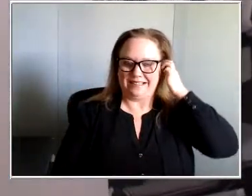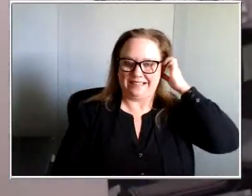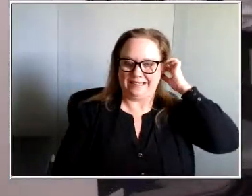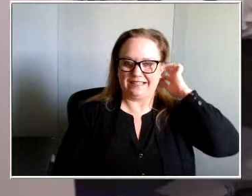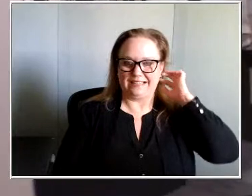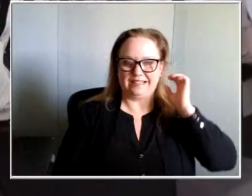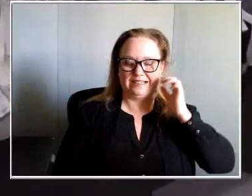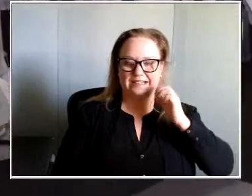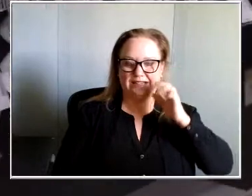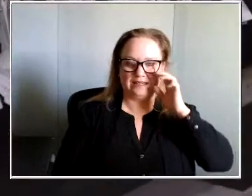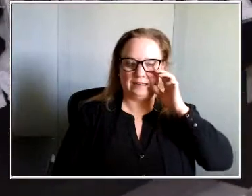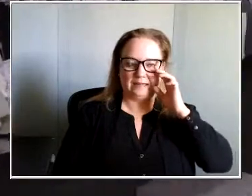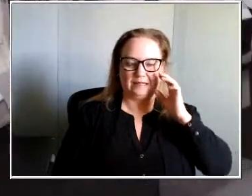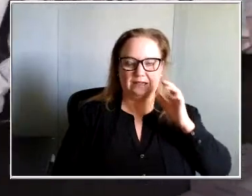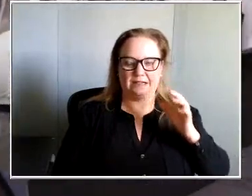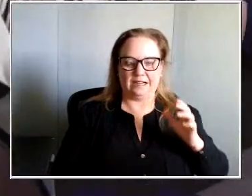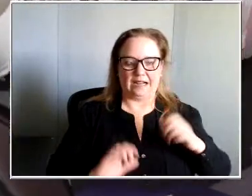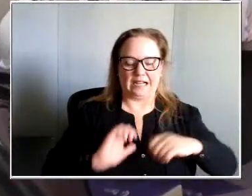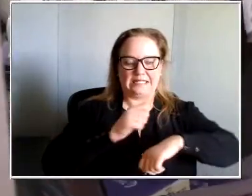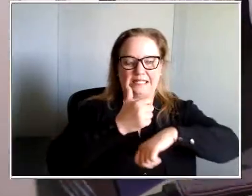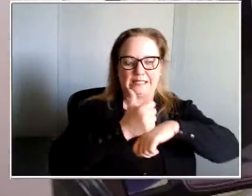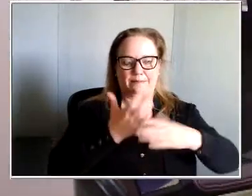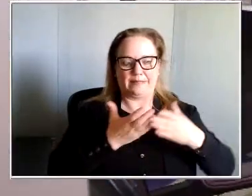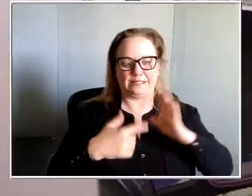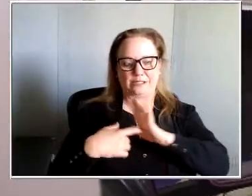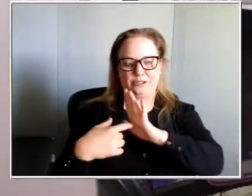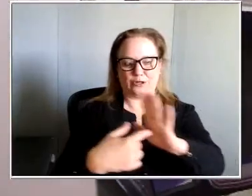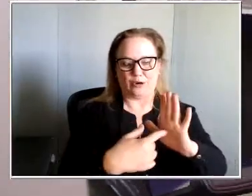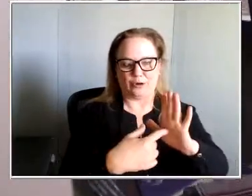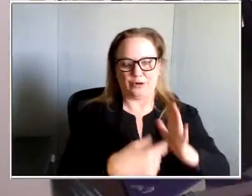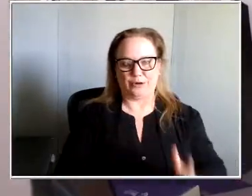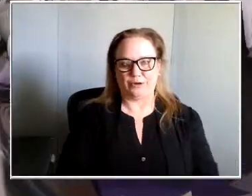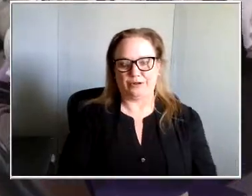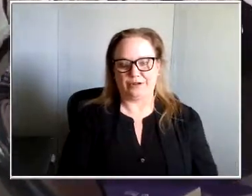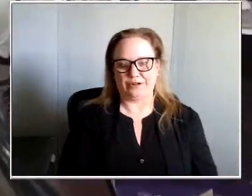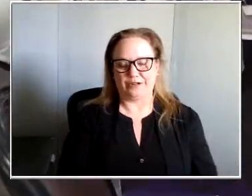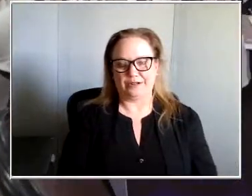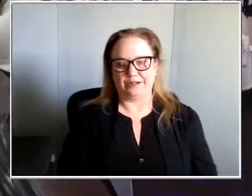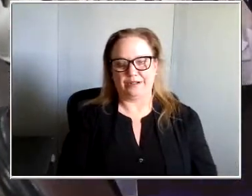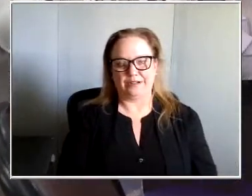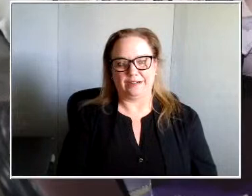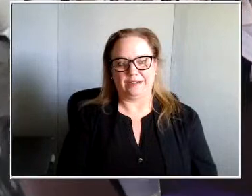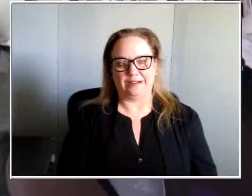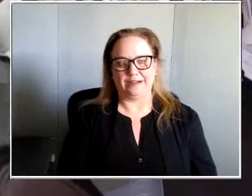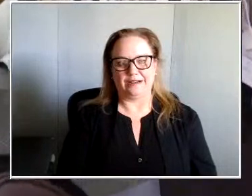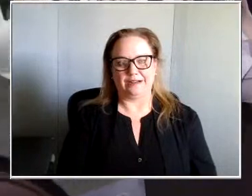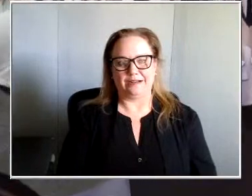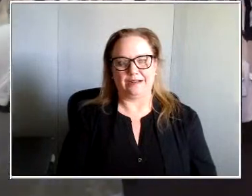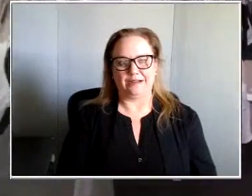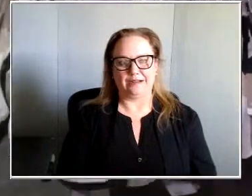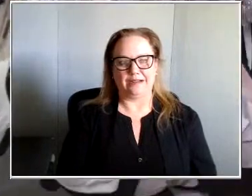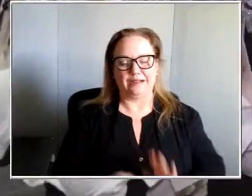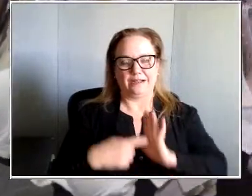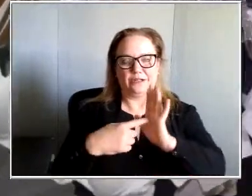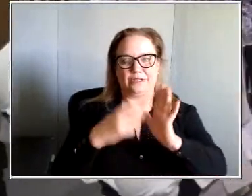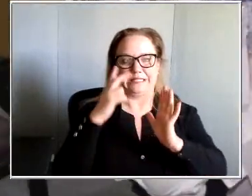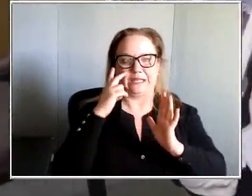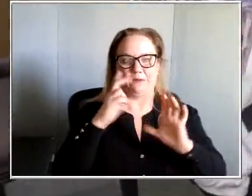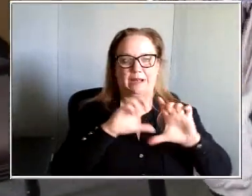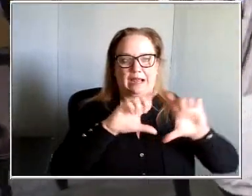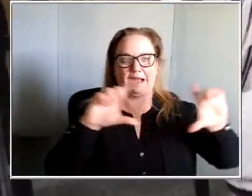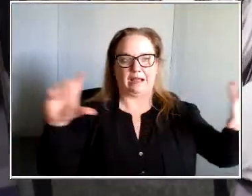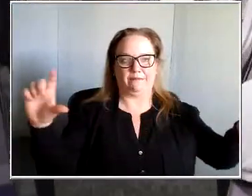set some things out. Chemotherapy's hard. Yes, I set some things out so you can see we have a